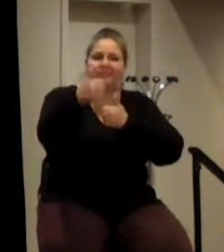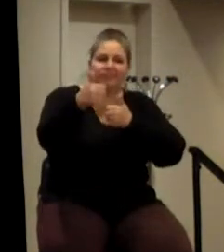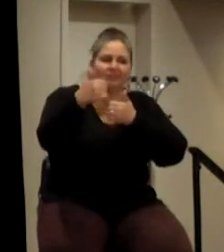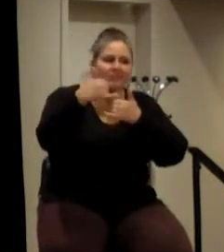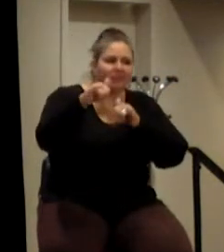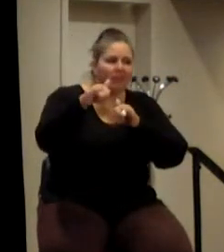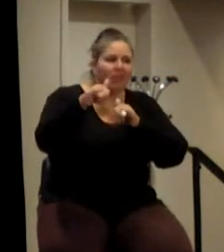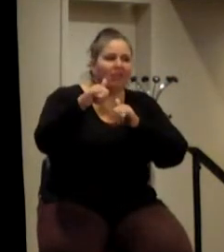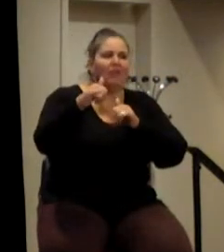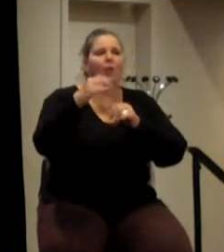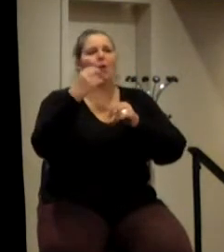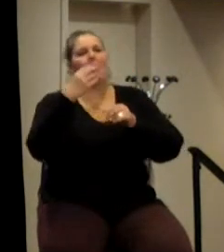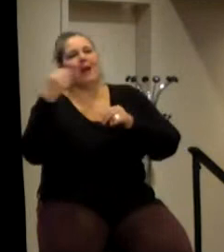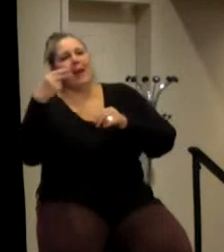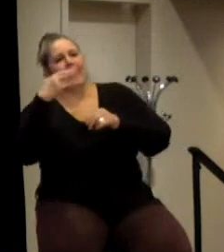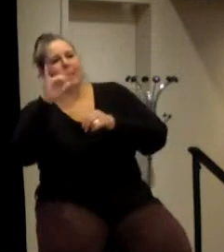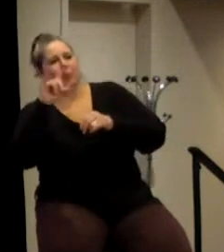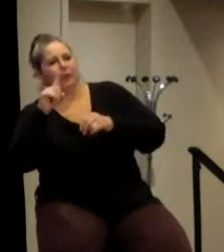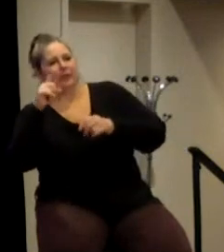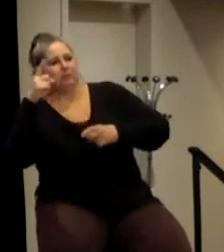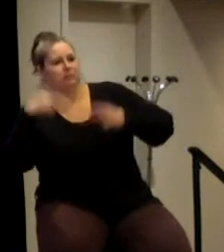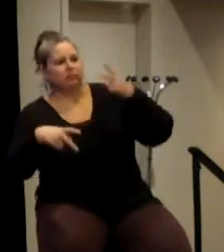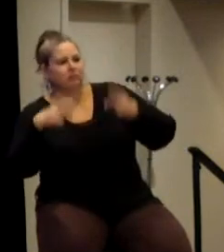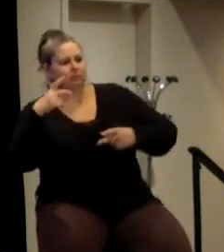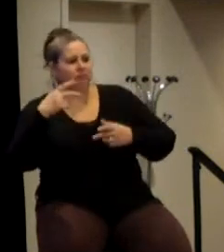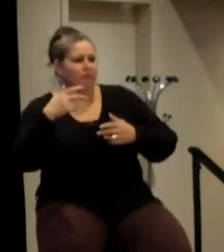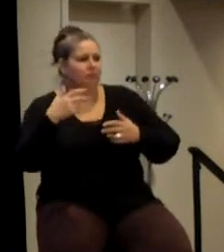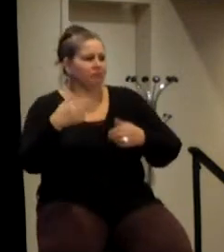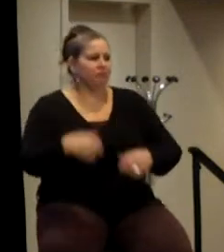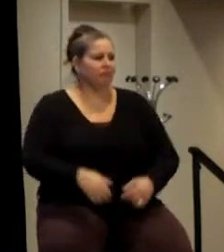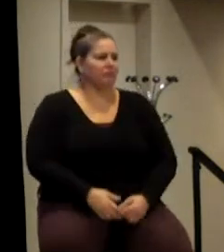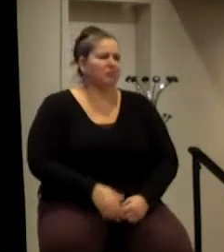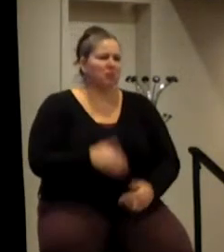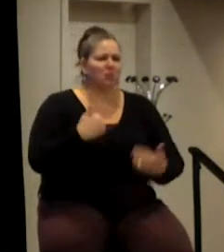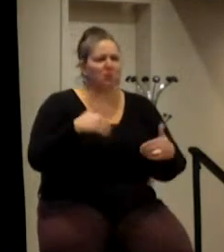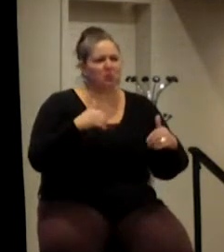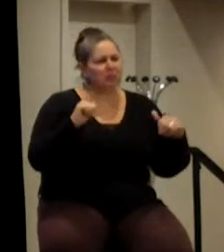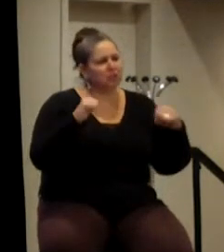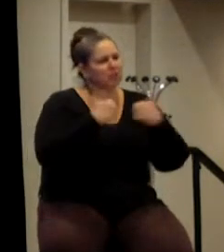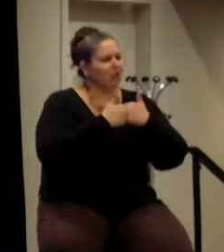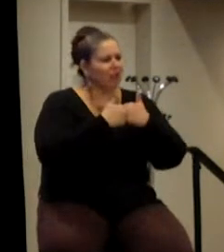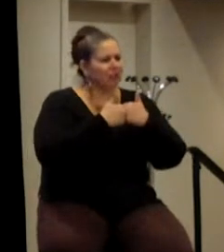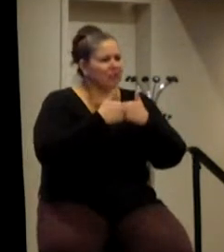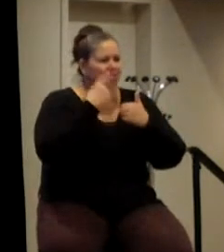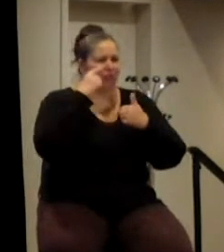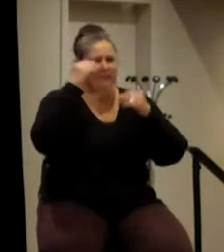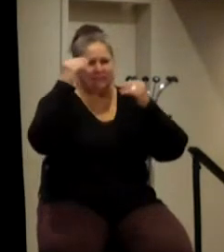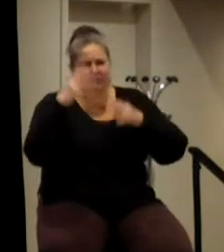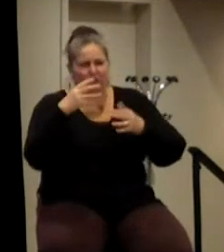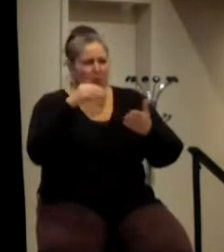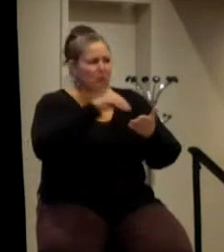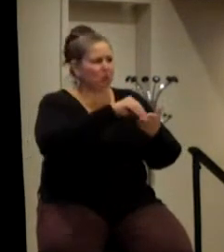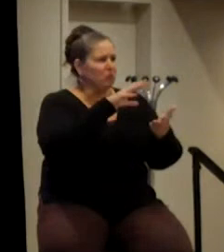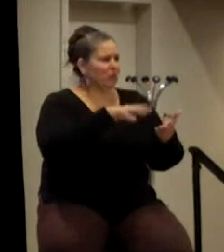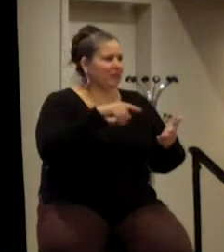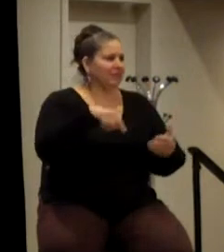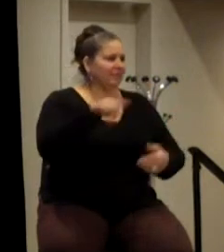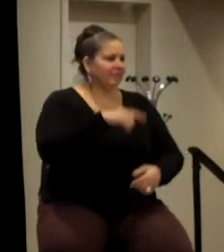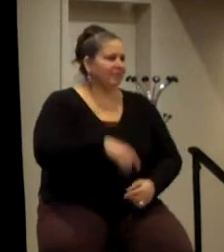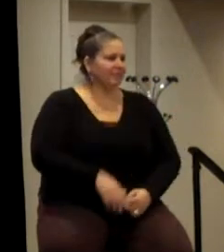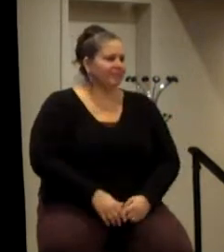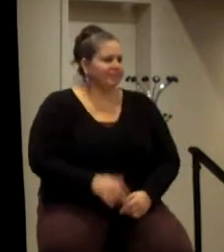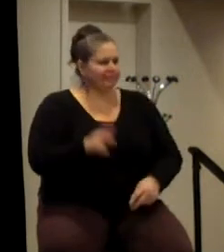that that's a challenge for both the educators and for the students. So we're looking at those. We have